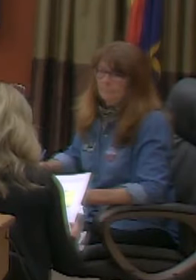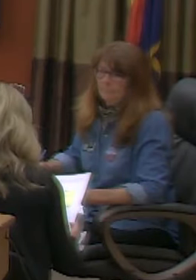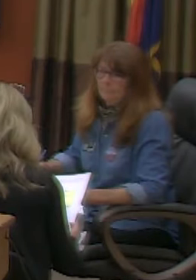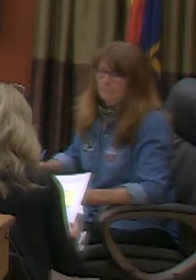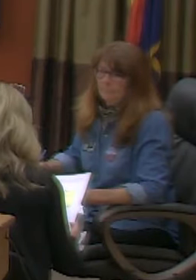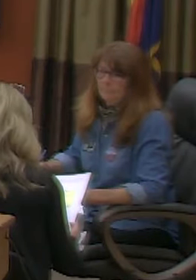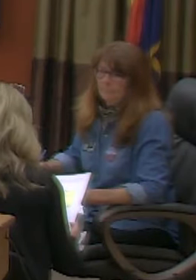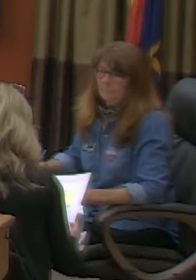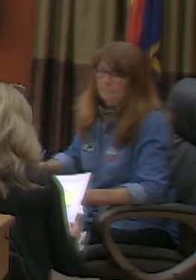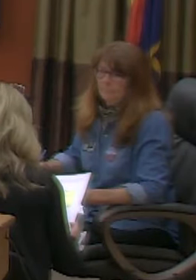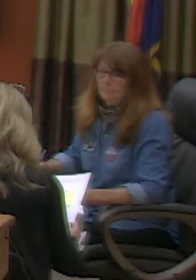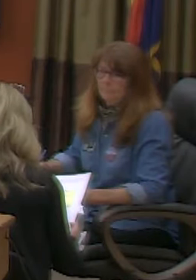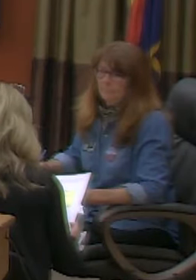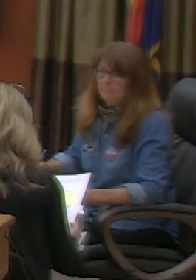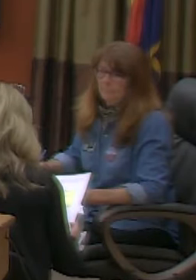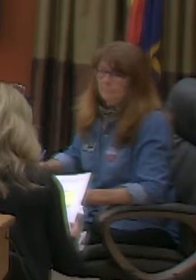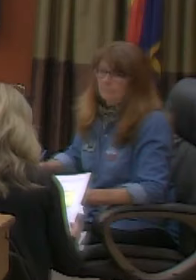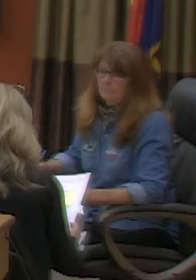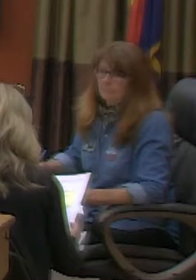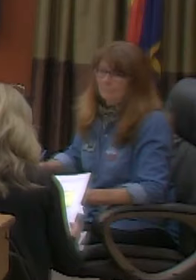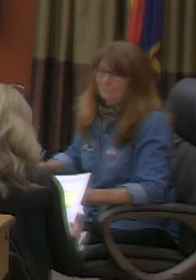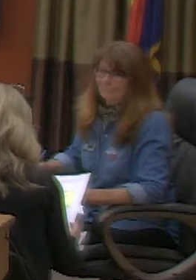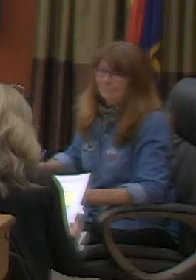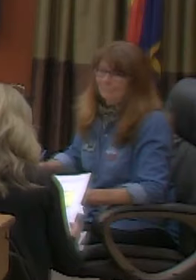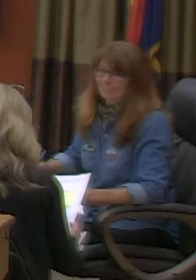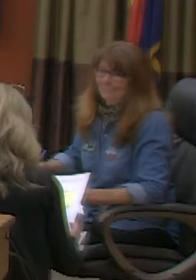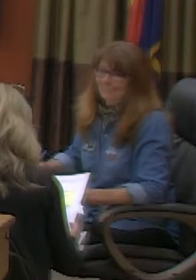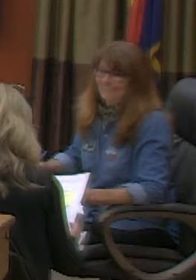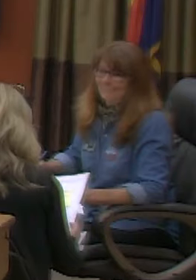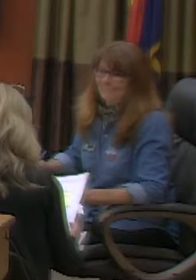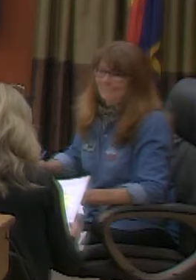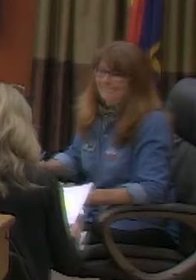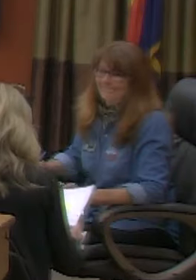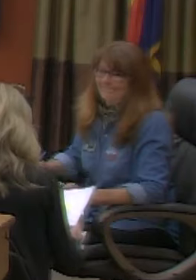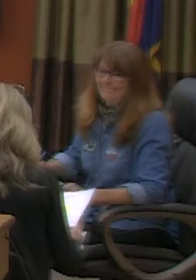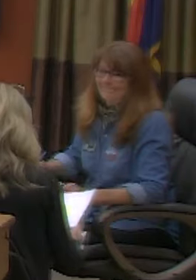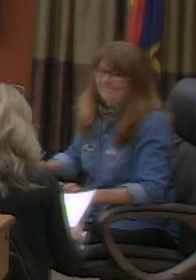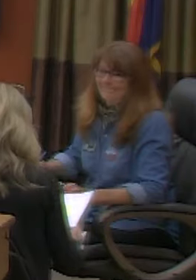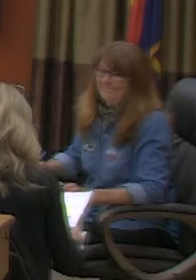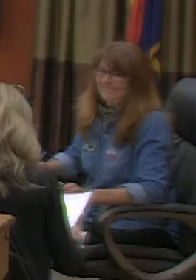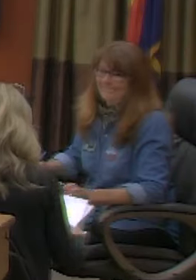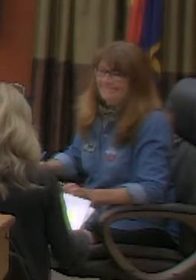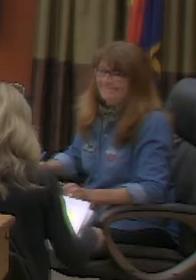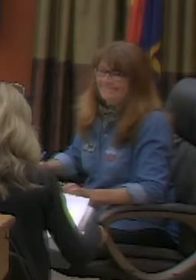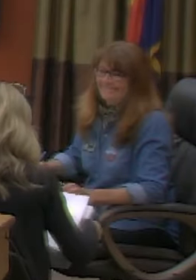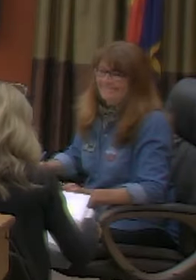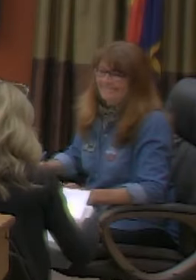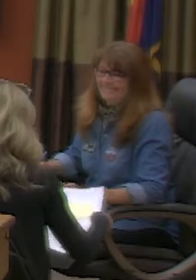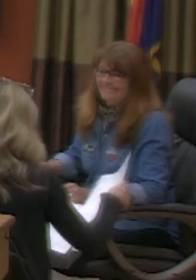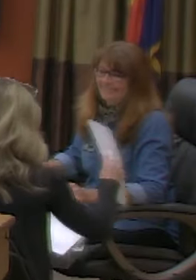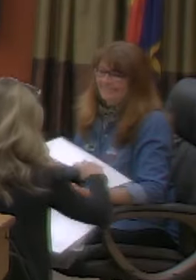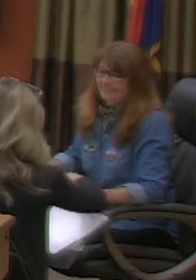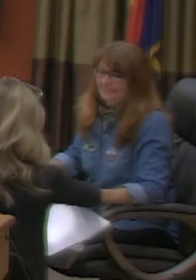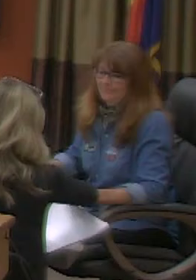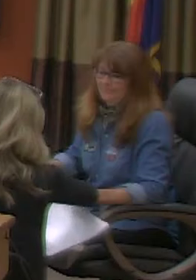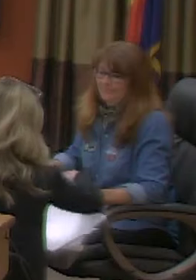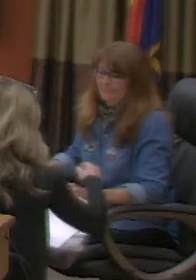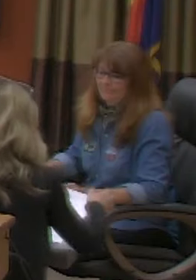proposition, considering the harebrained one currently on the table. The holes in it are so big, you can drive a truck through them.